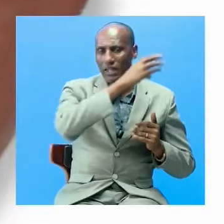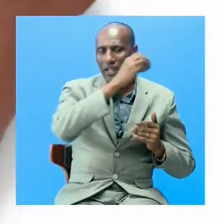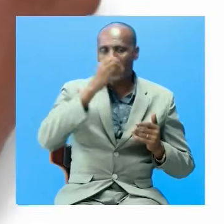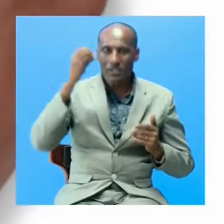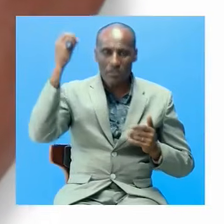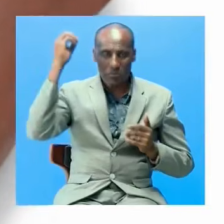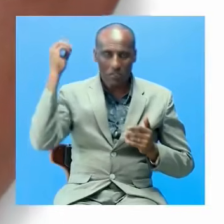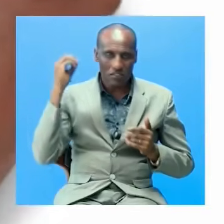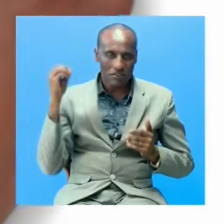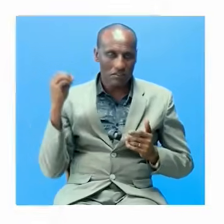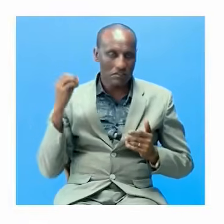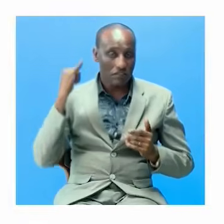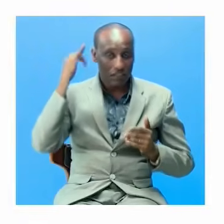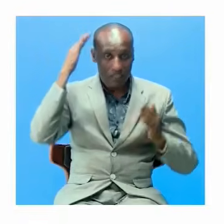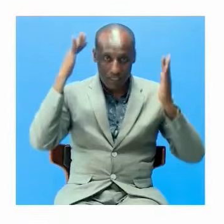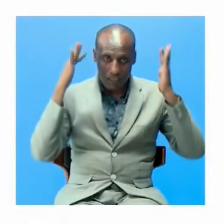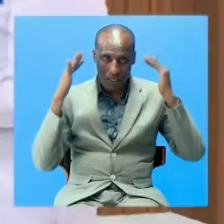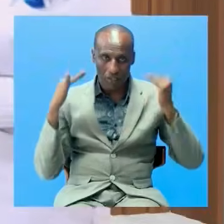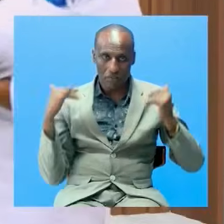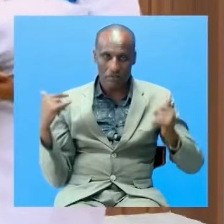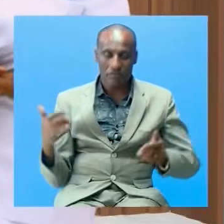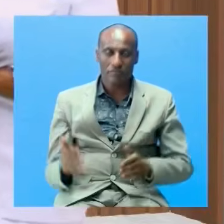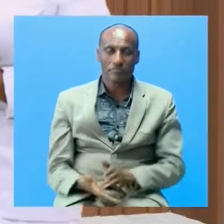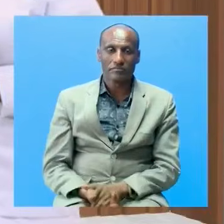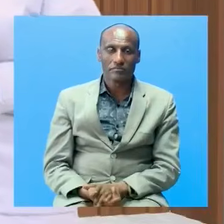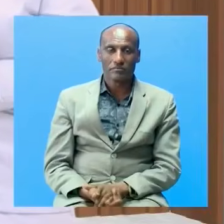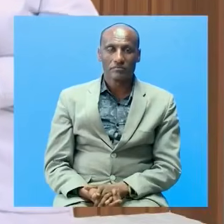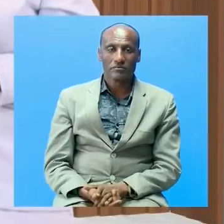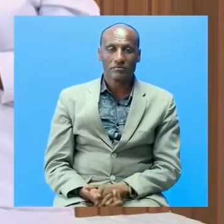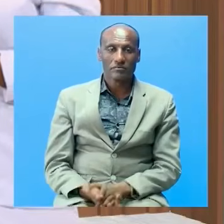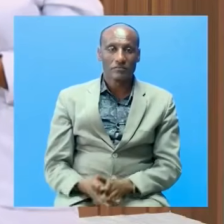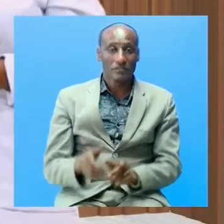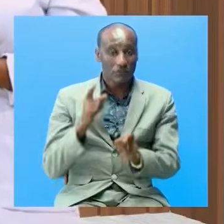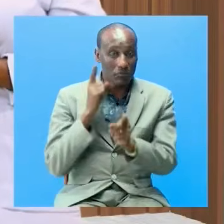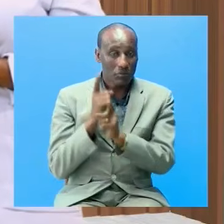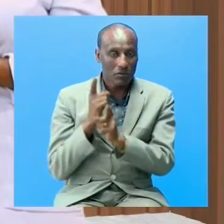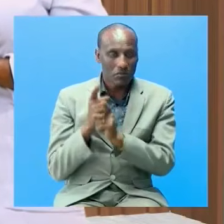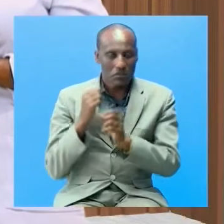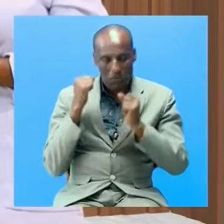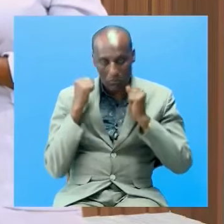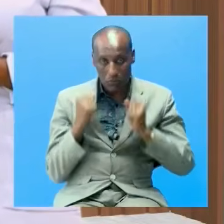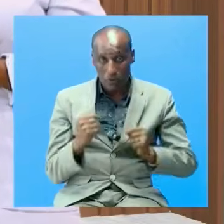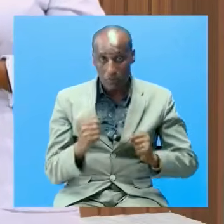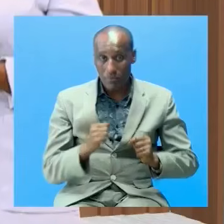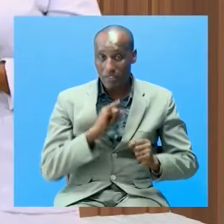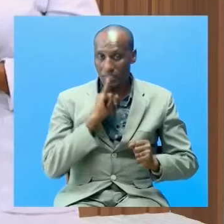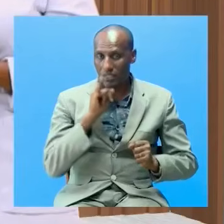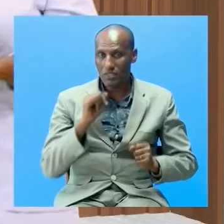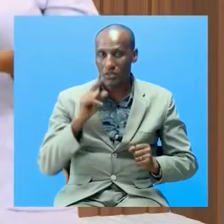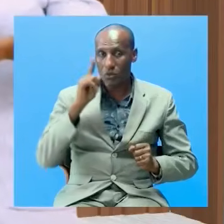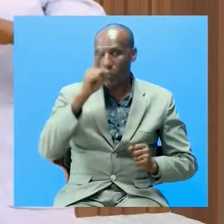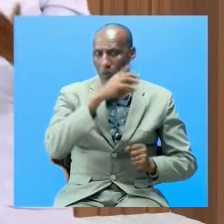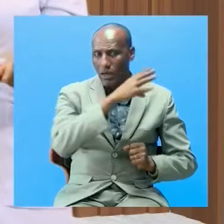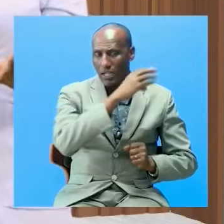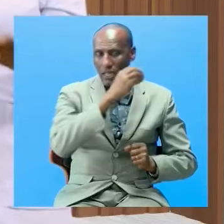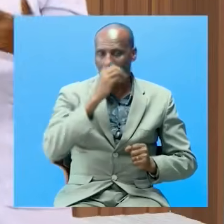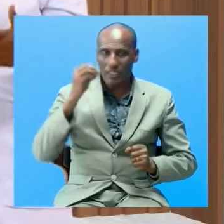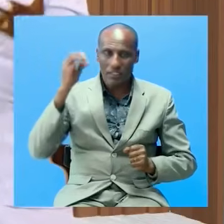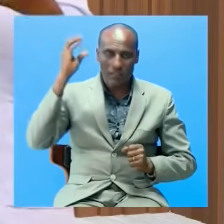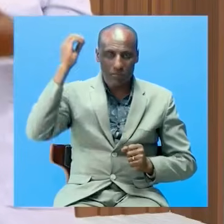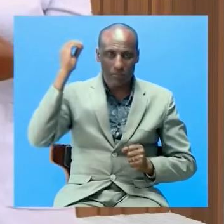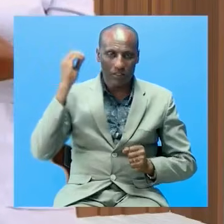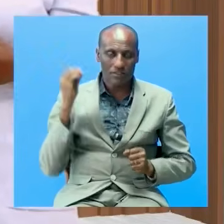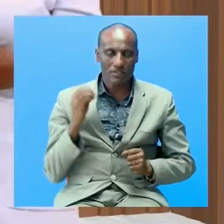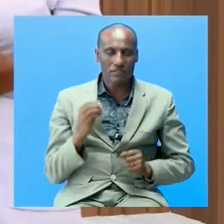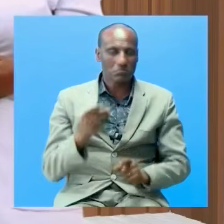is 100%. Yes? 100%. So if you are expressing a possibility